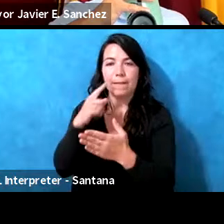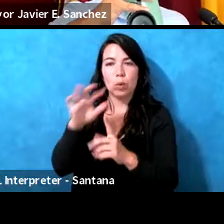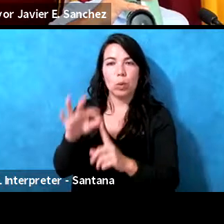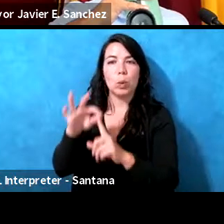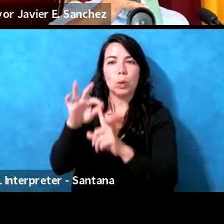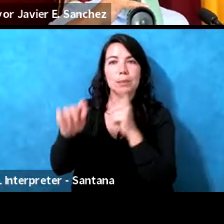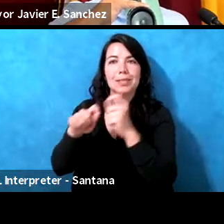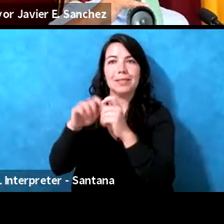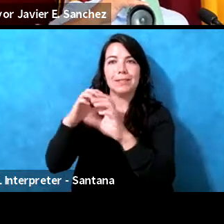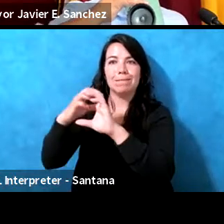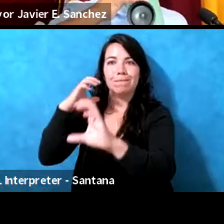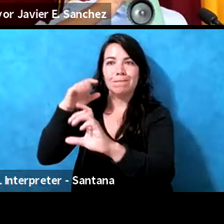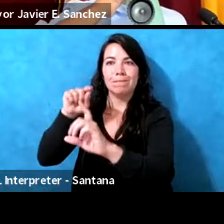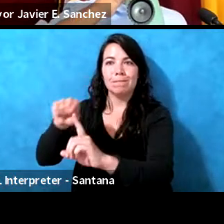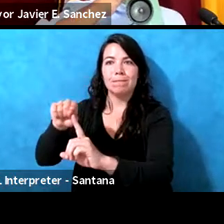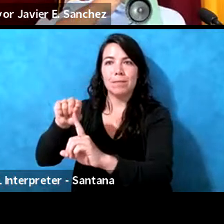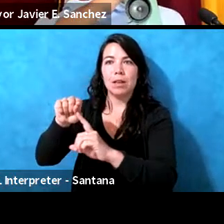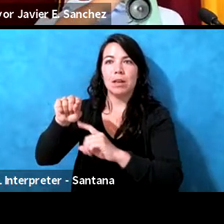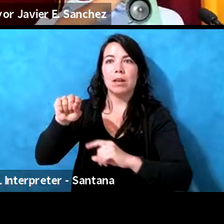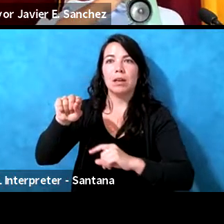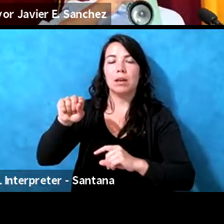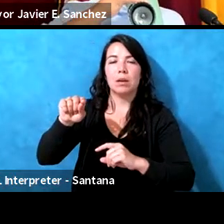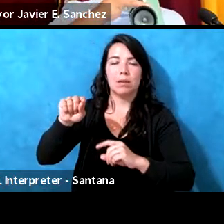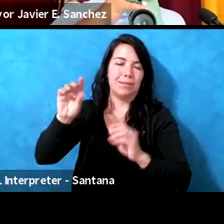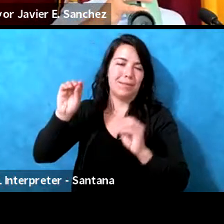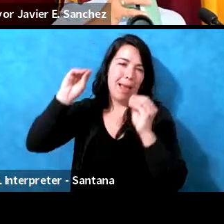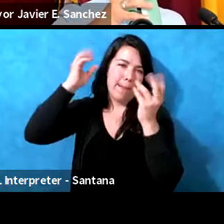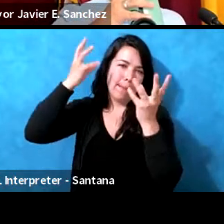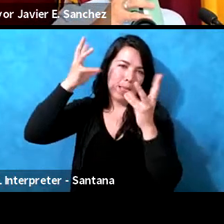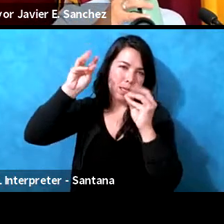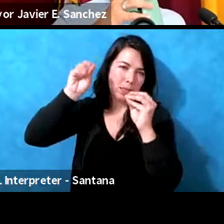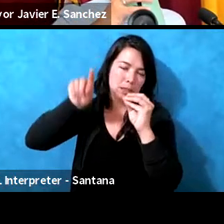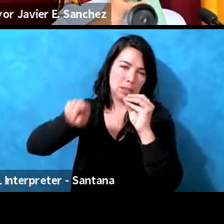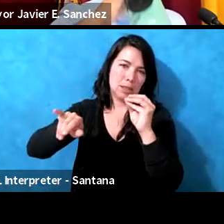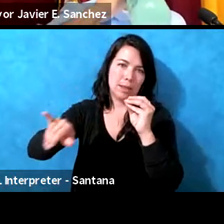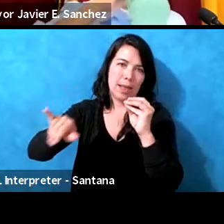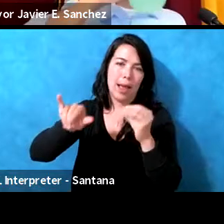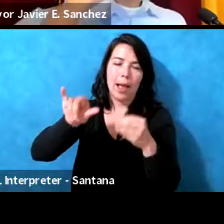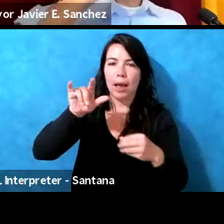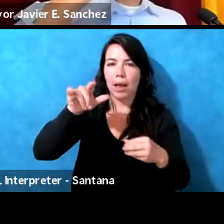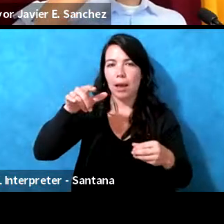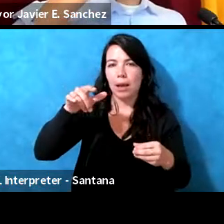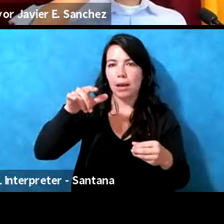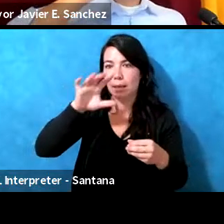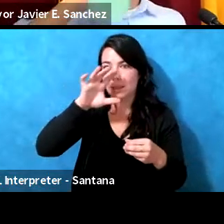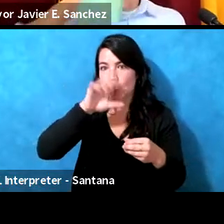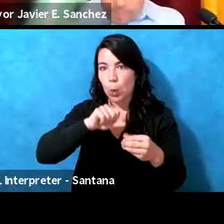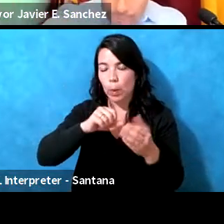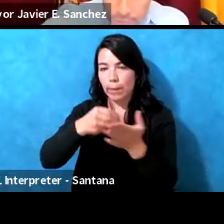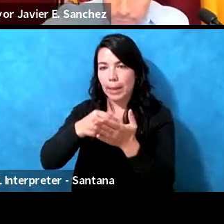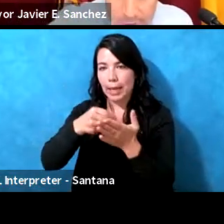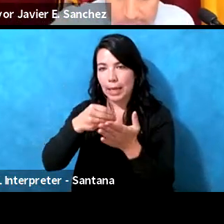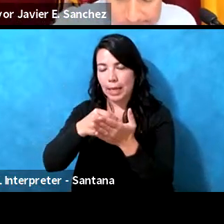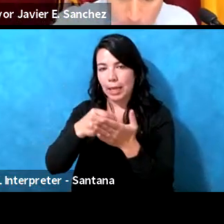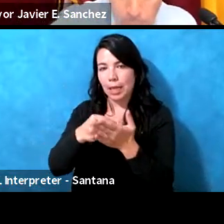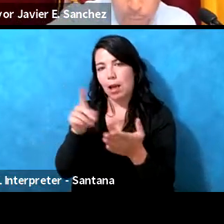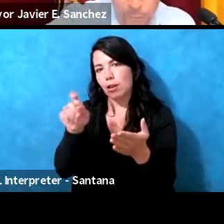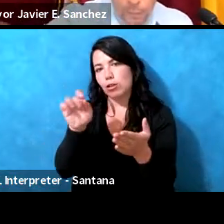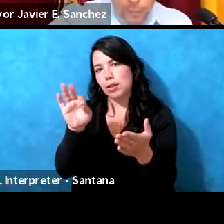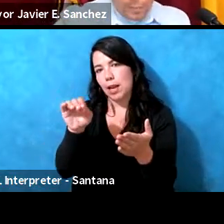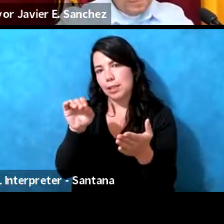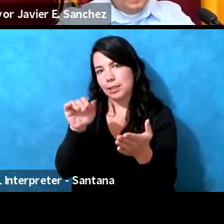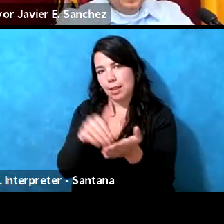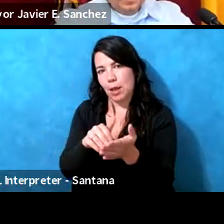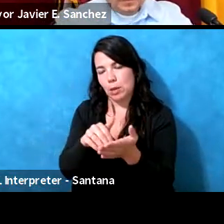is an ambulance. The quote that we did receive was about $190,000. So the city's responsible for picking up the additional